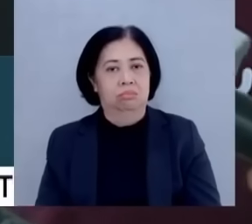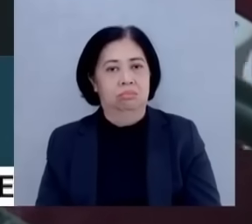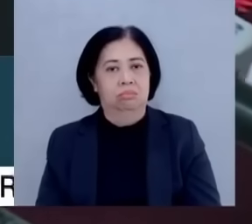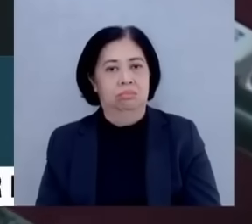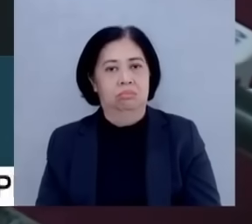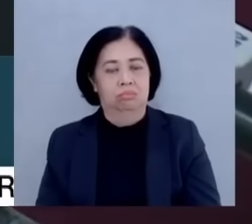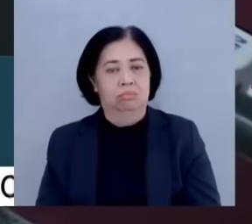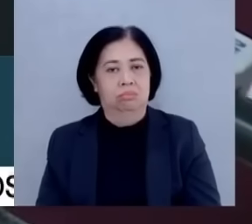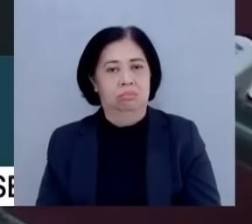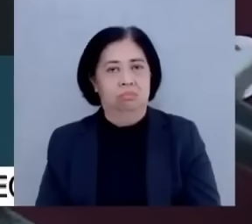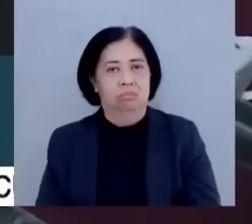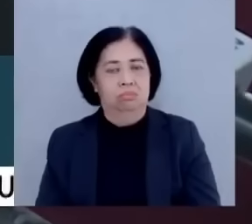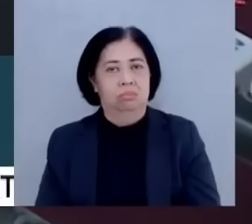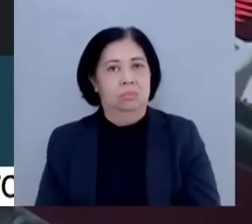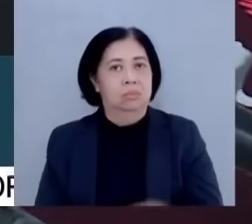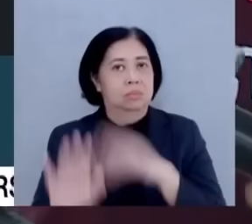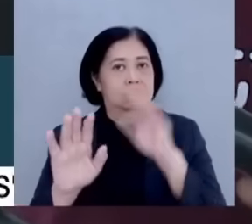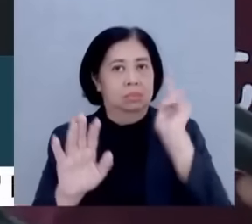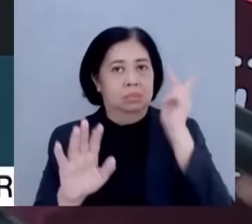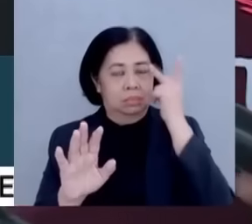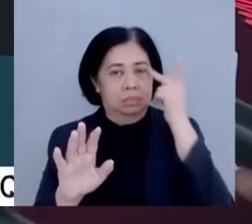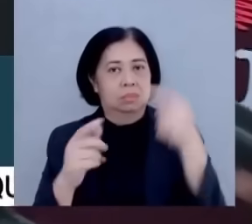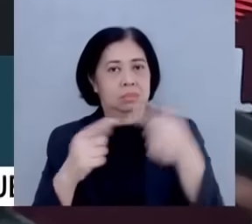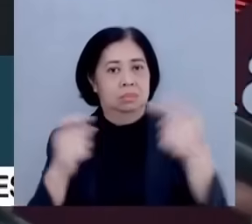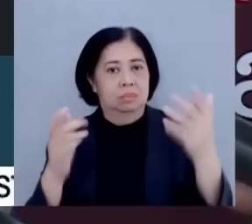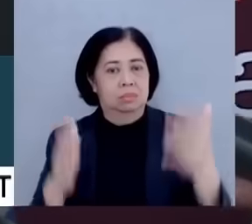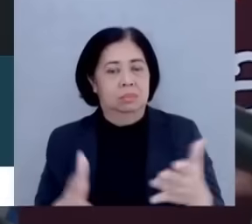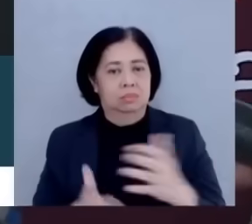their political enemy.